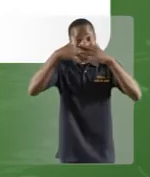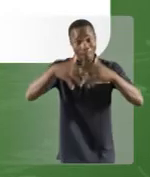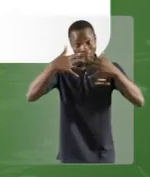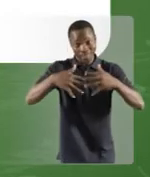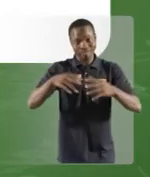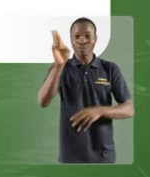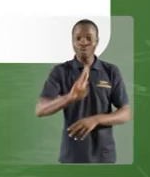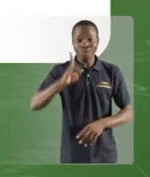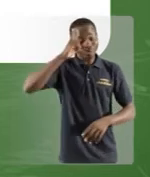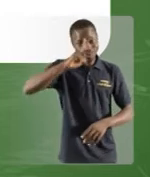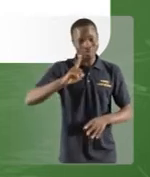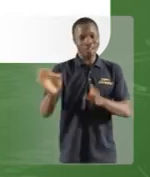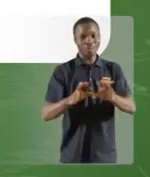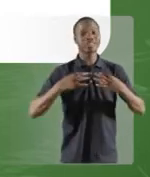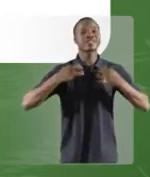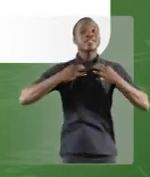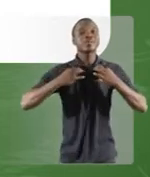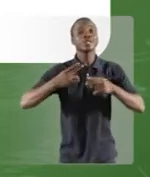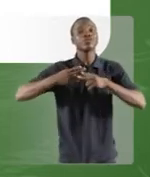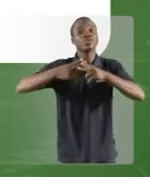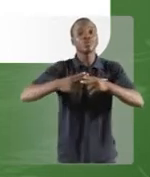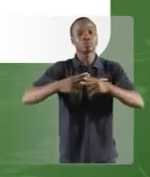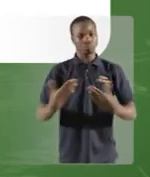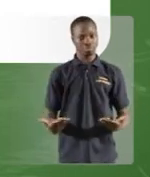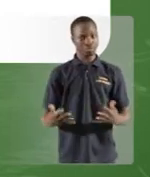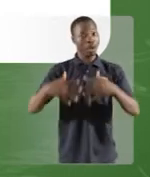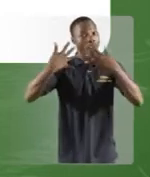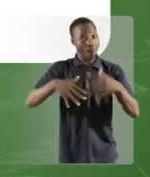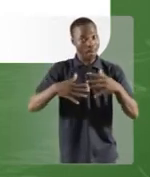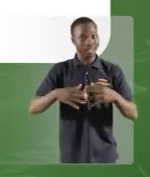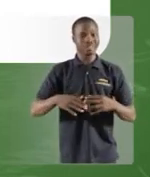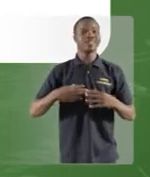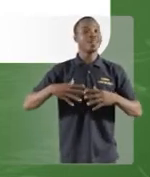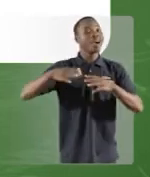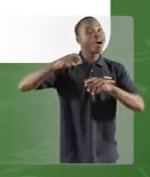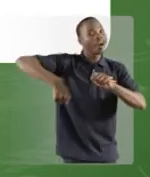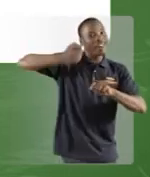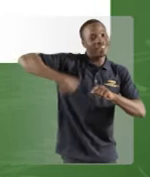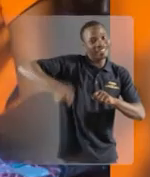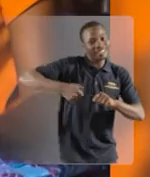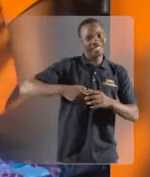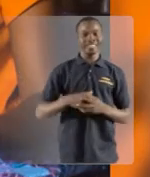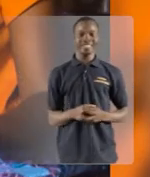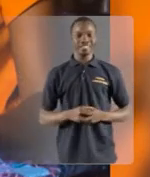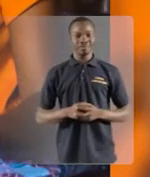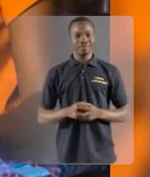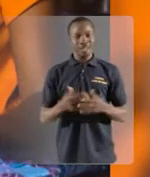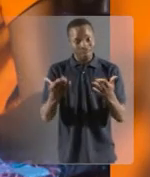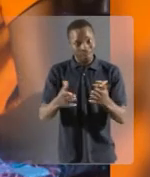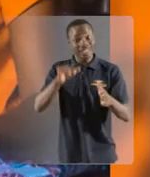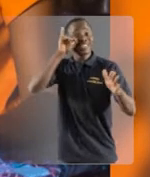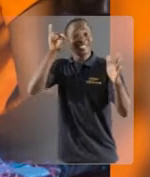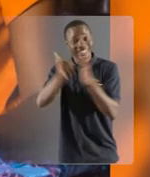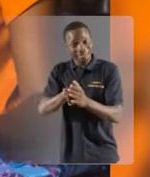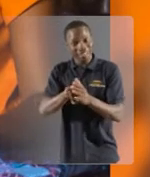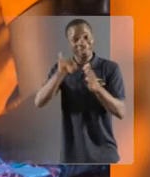a sewing machine. Repeat, a sewing machine. Again, a sewing machine. That's fine.